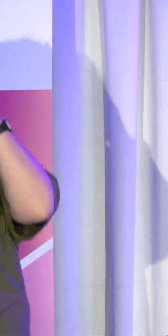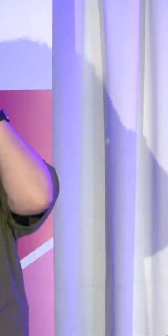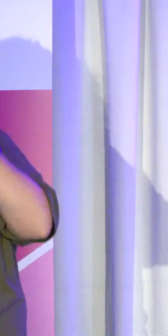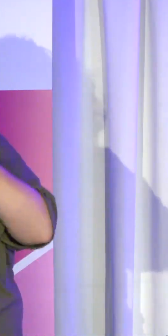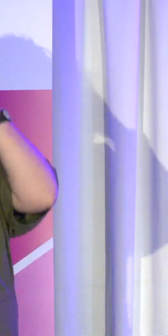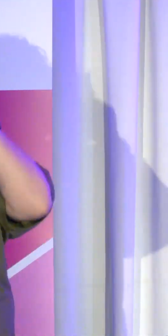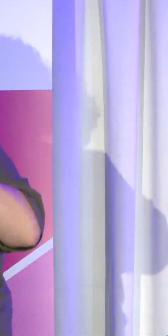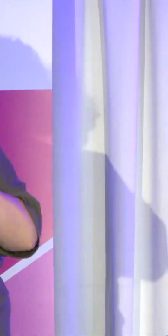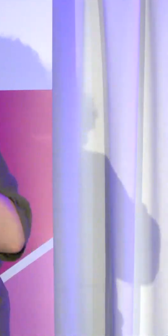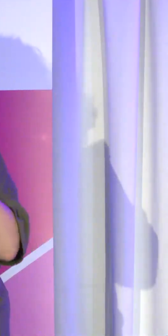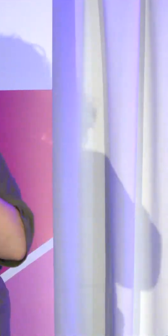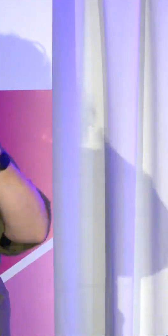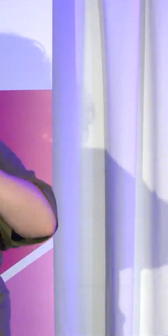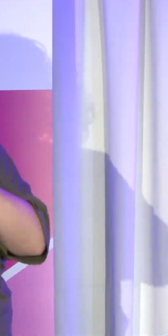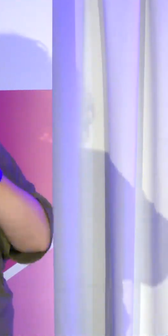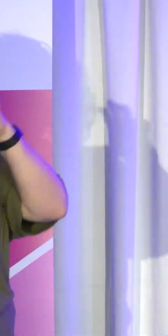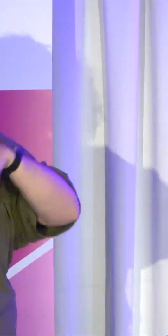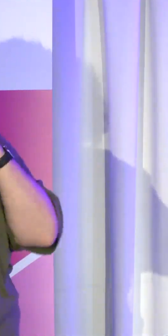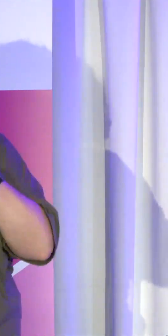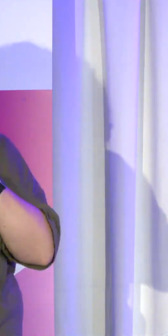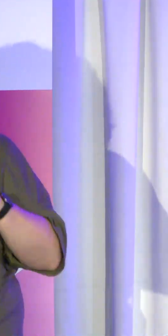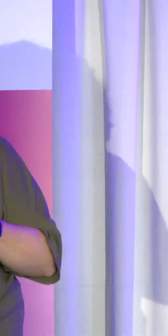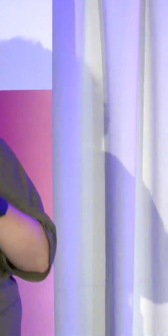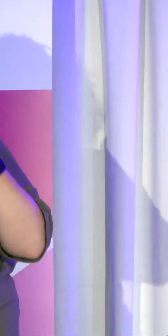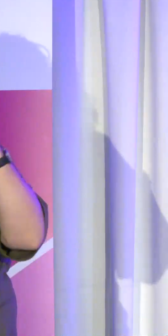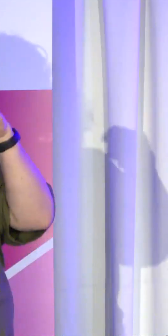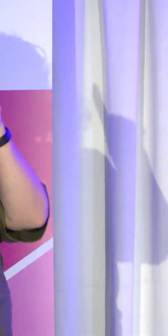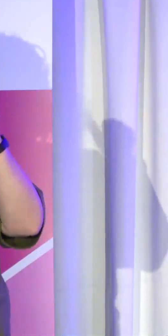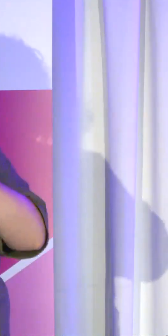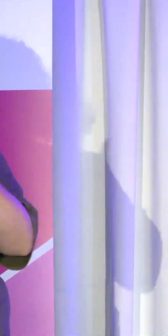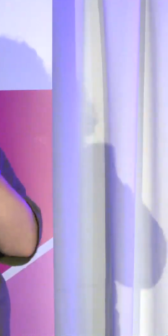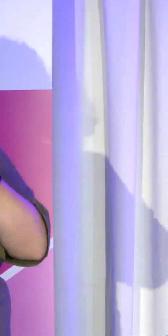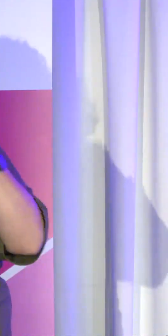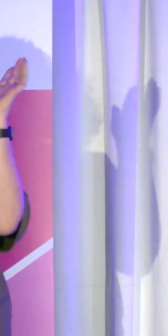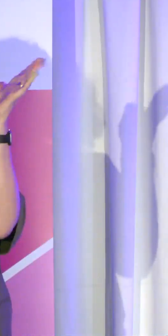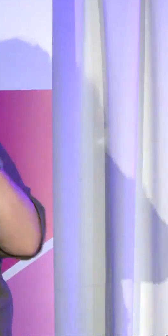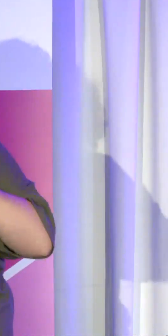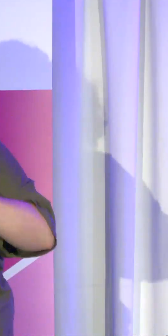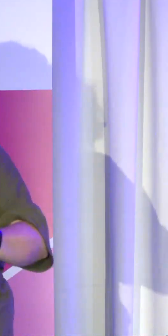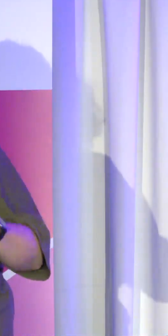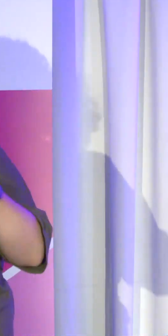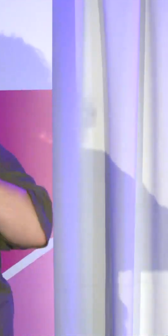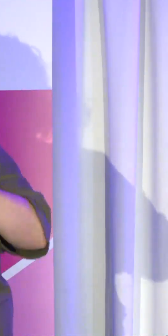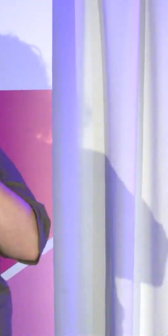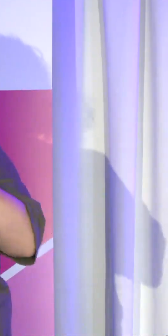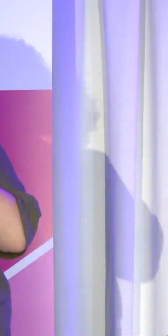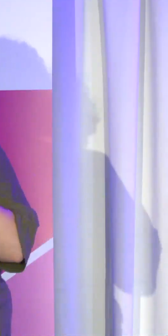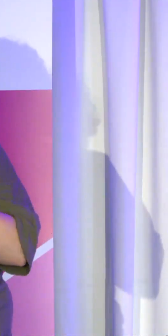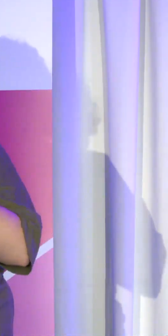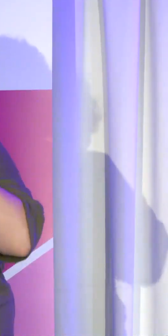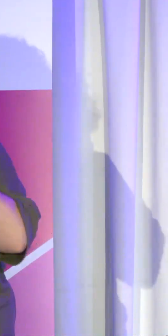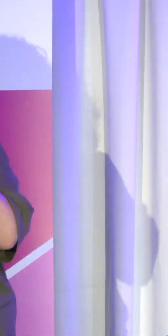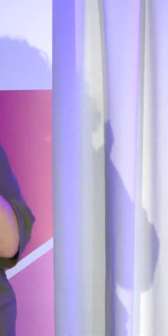My role is the Advocacy Manager within the Irish Deaf Society in Cabra. Thank you to the NDA for inviting me here today to